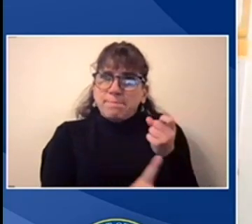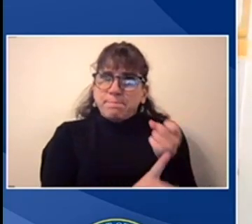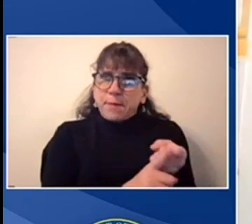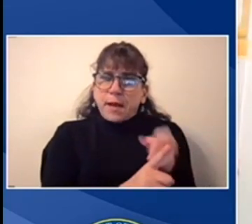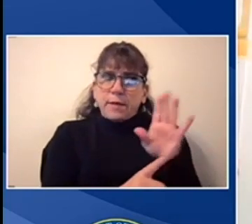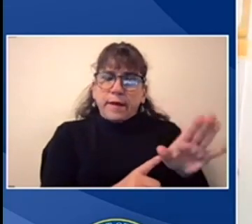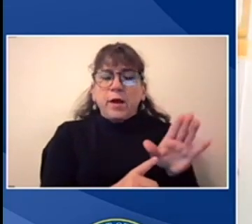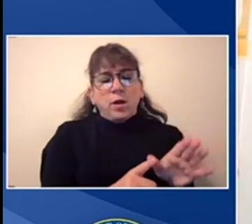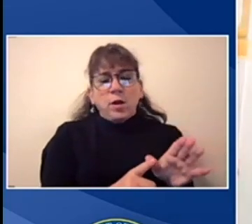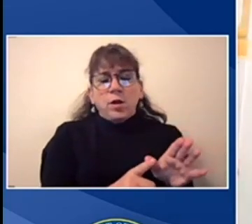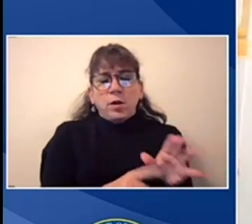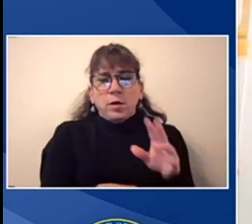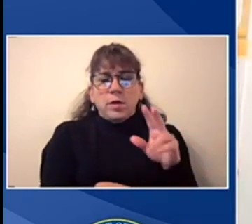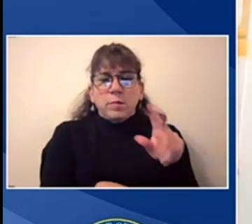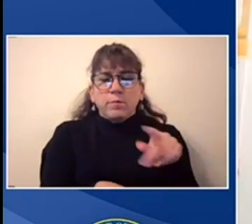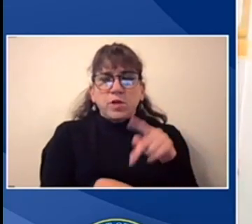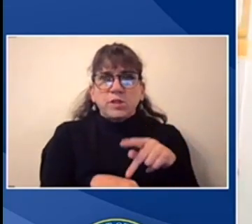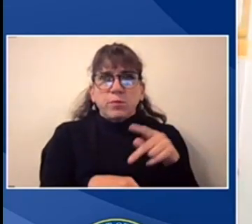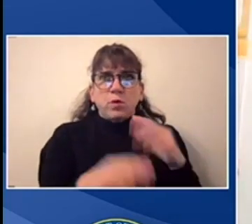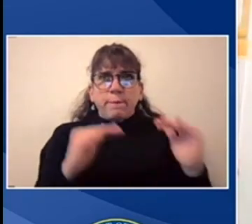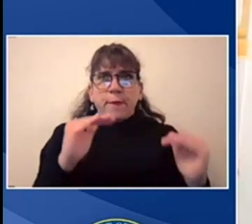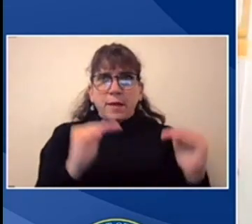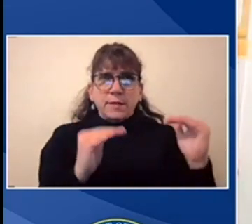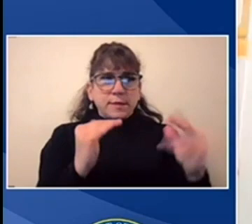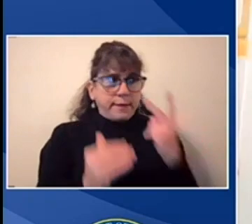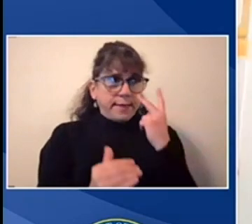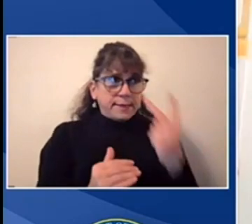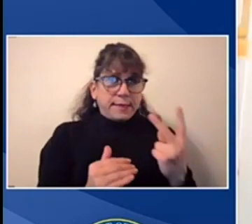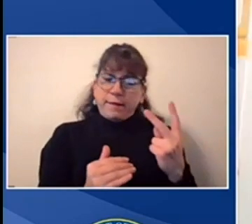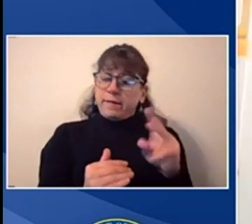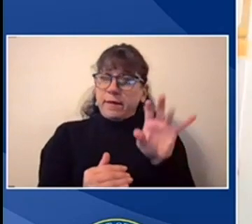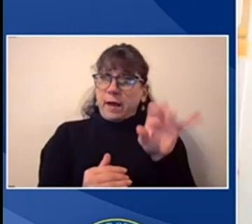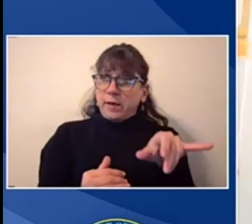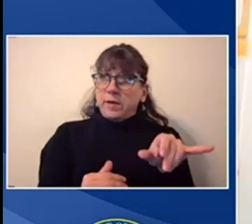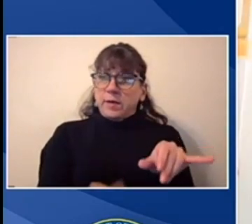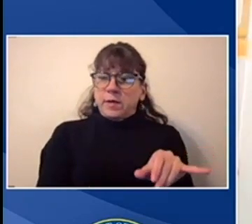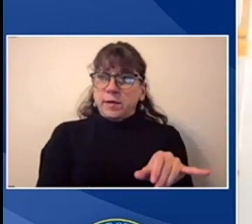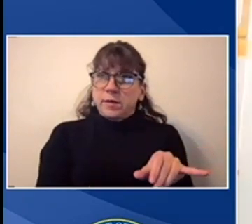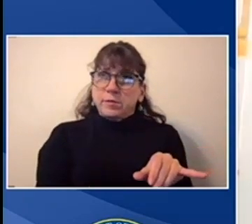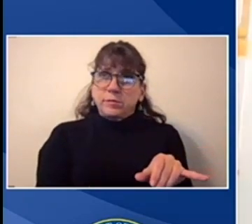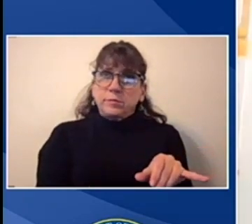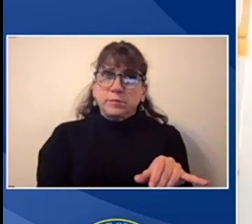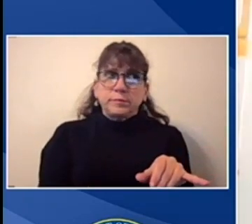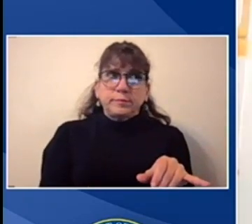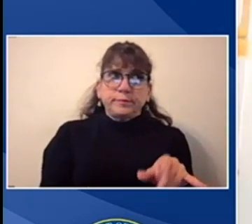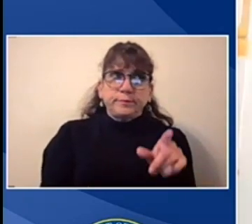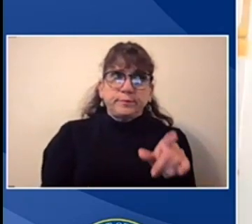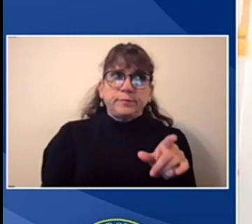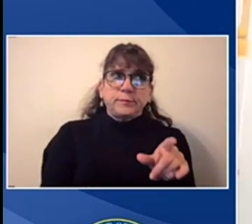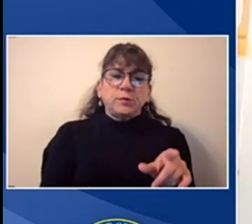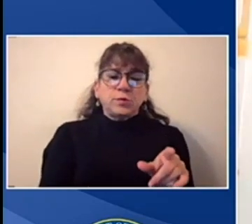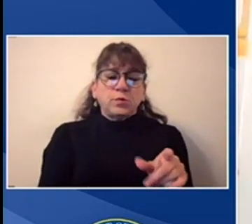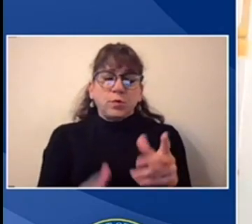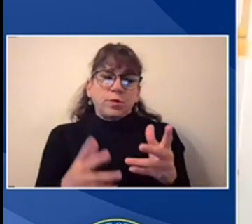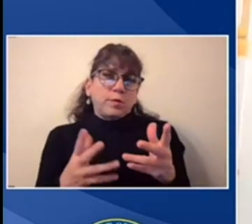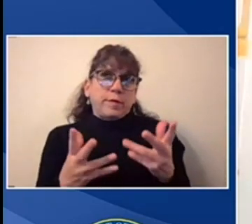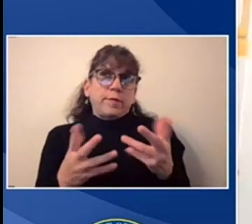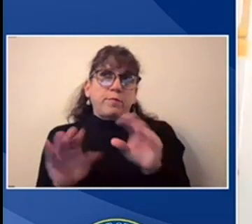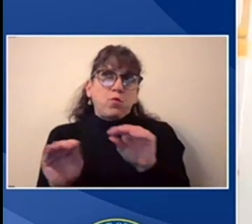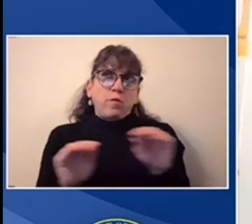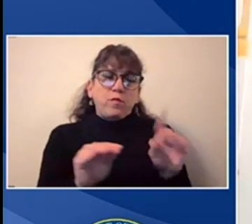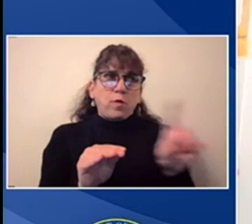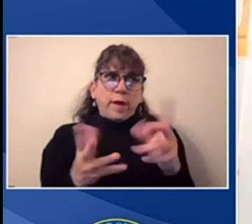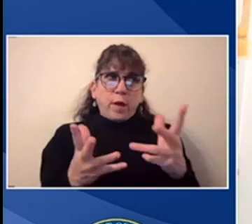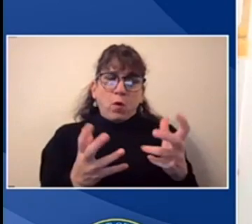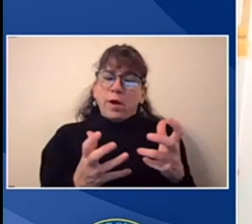their principal and that they could see that to kind of move to where they want to ideally be and not be put